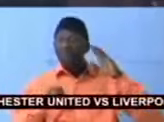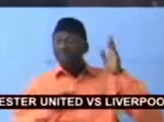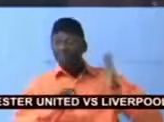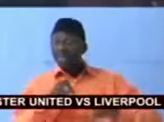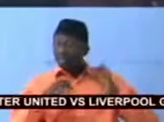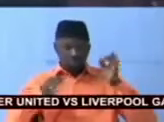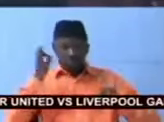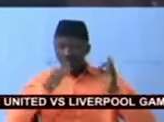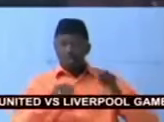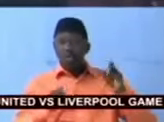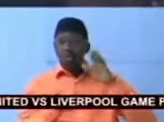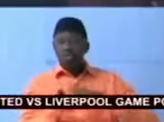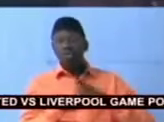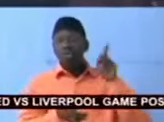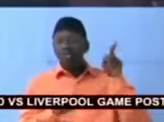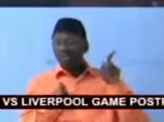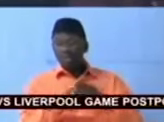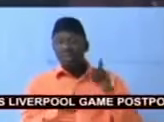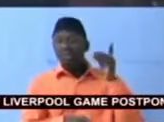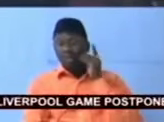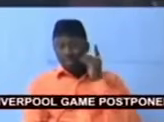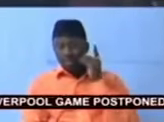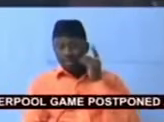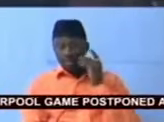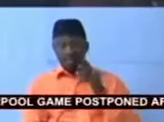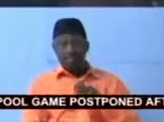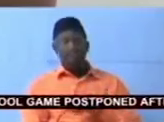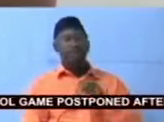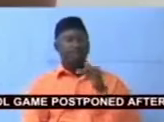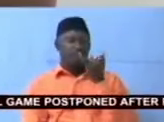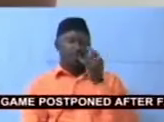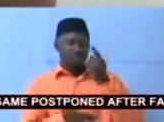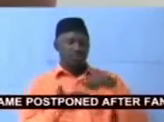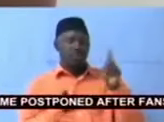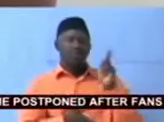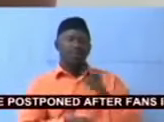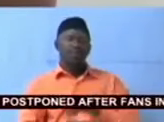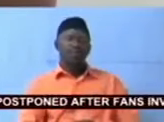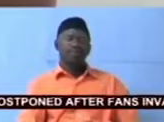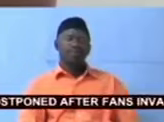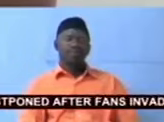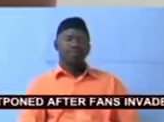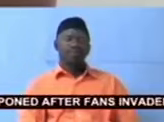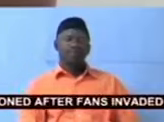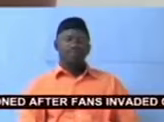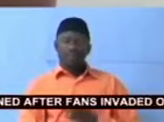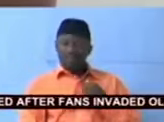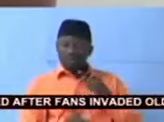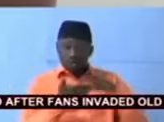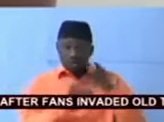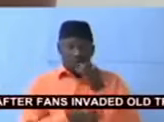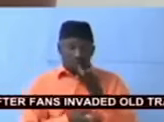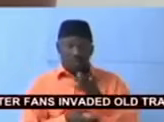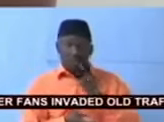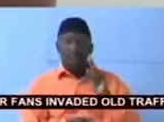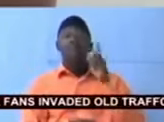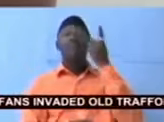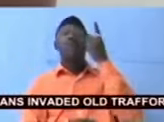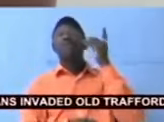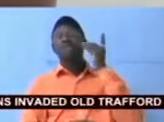Yes. That's correct. Wow. And is it correct to say that that was the first day that you had actually received this case